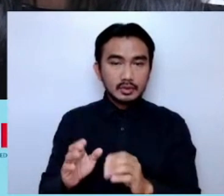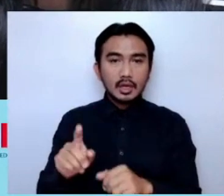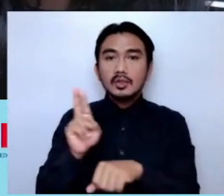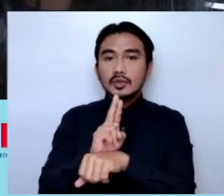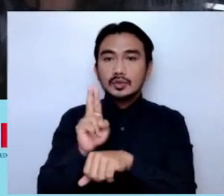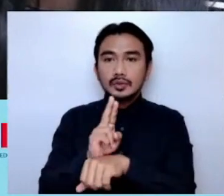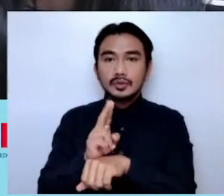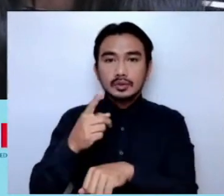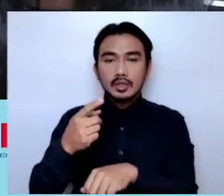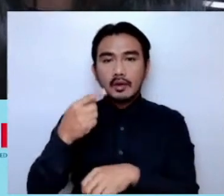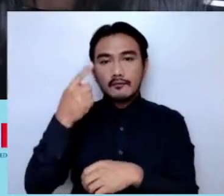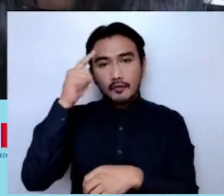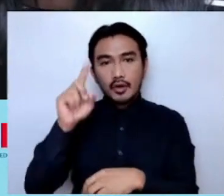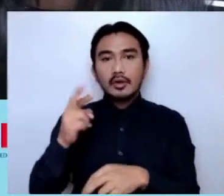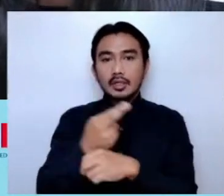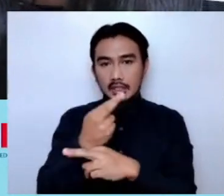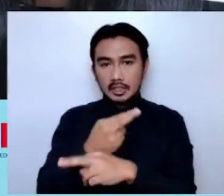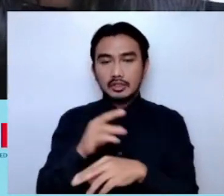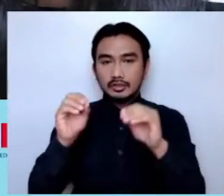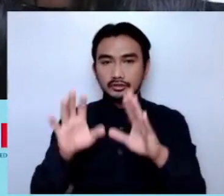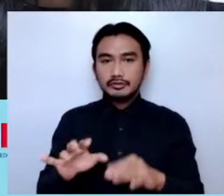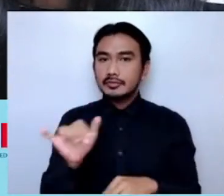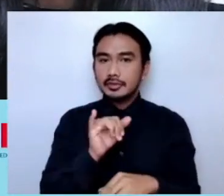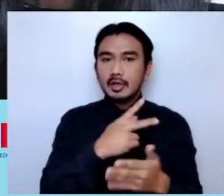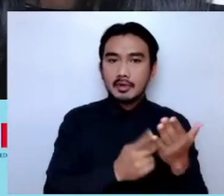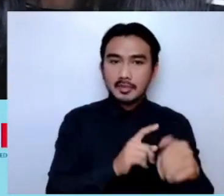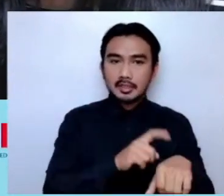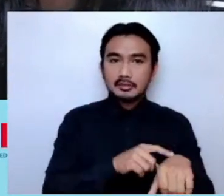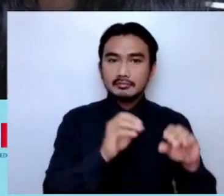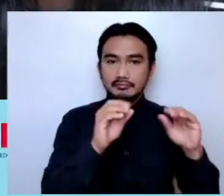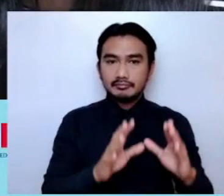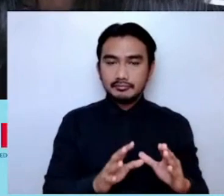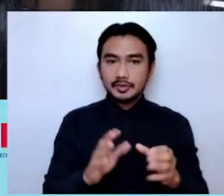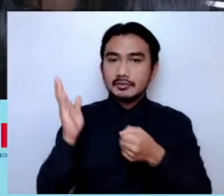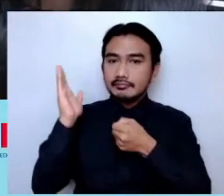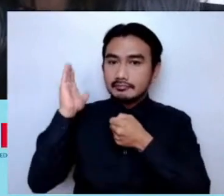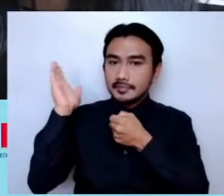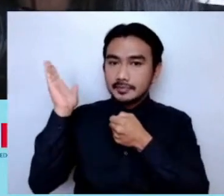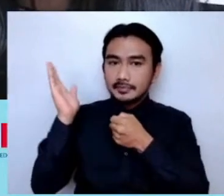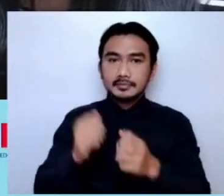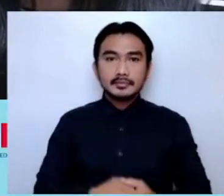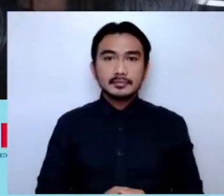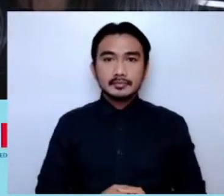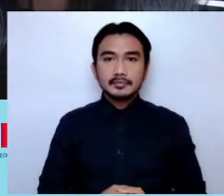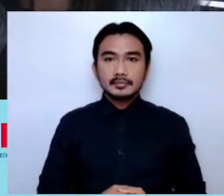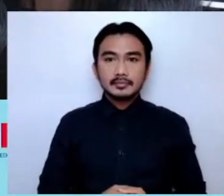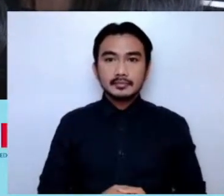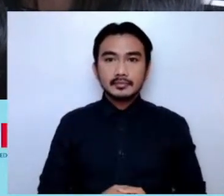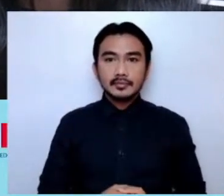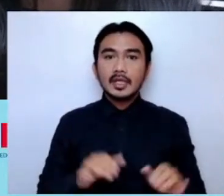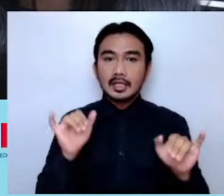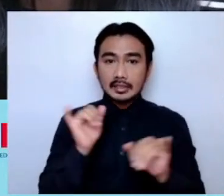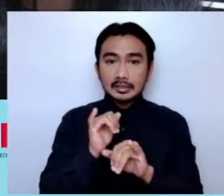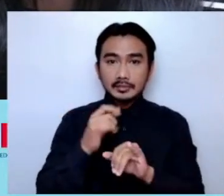regular teachers and our part-time teacher broadcasters. In the same manner, we also presented to you